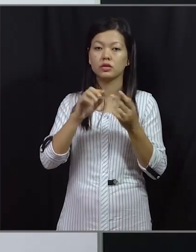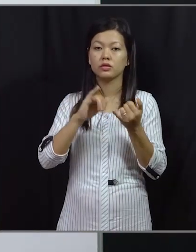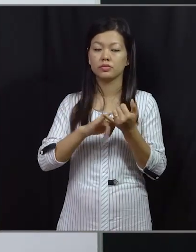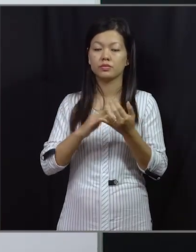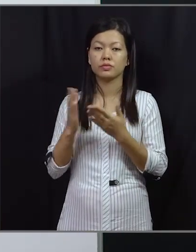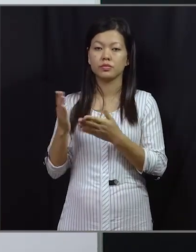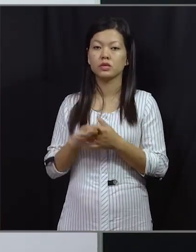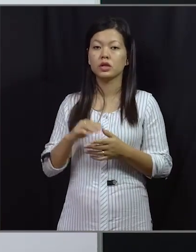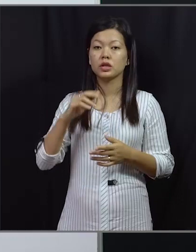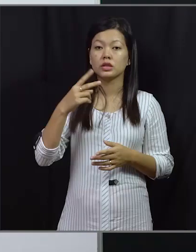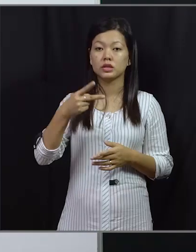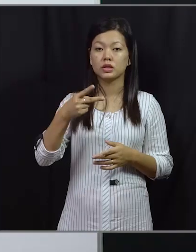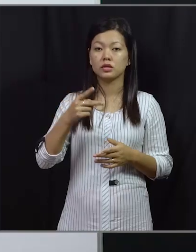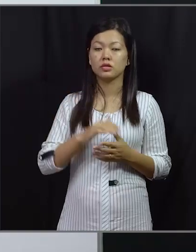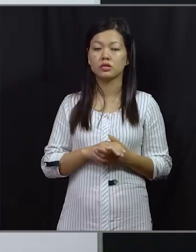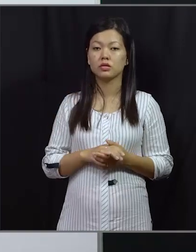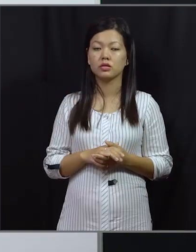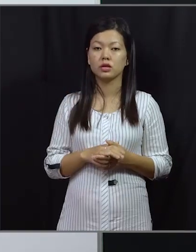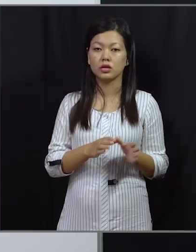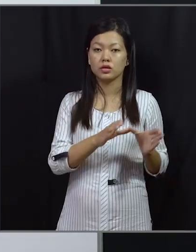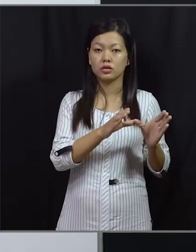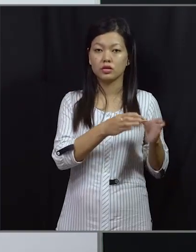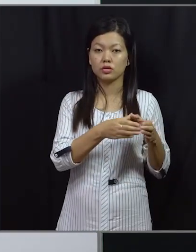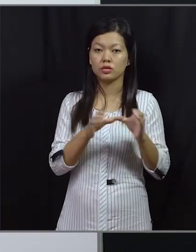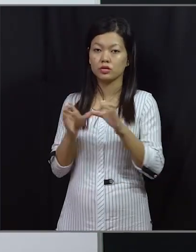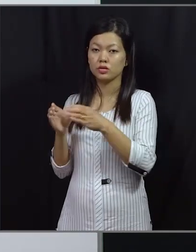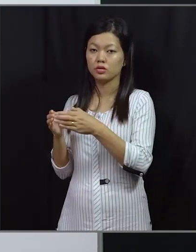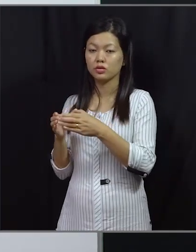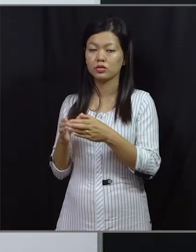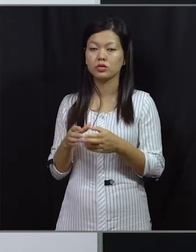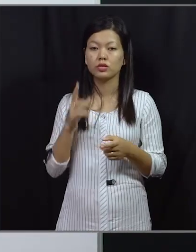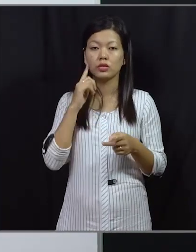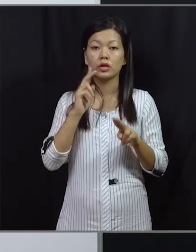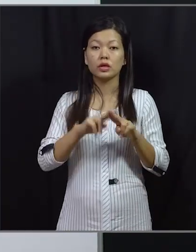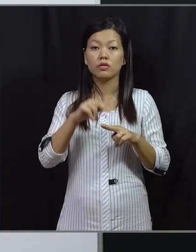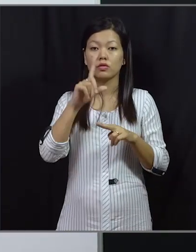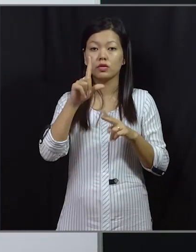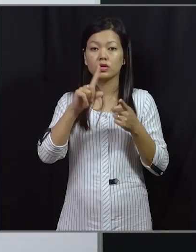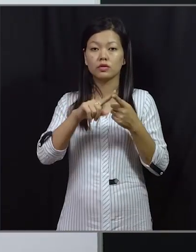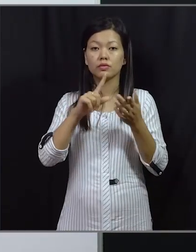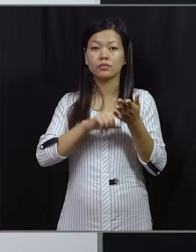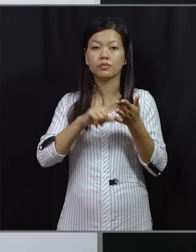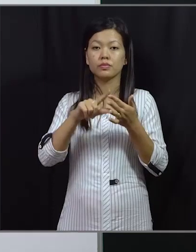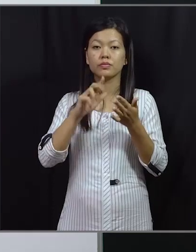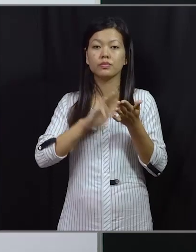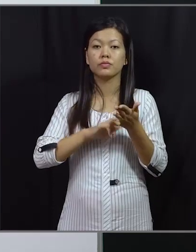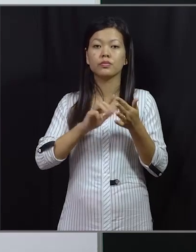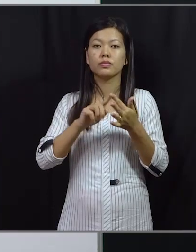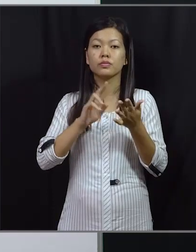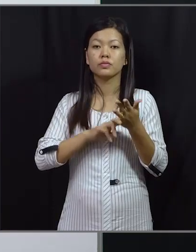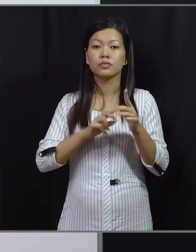intersecting sets, if they have at least one element in common, at least one element